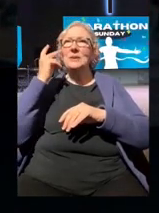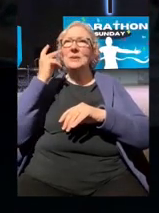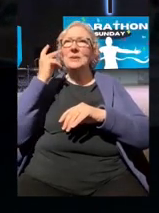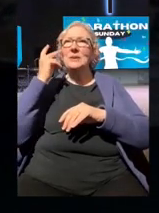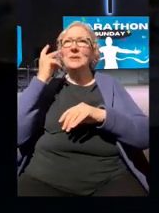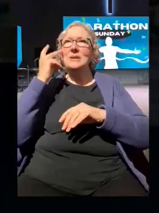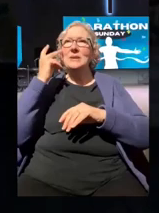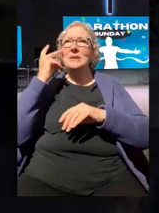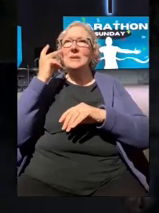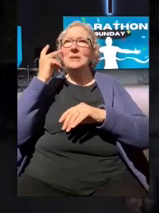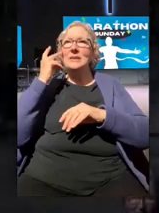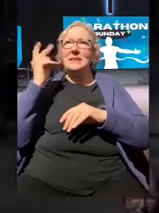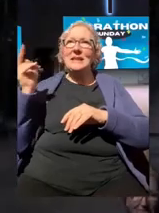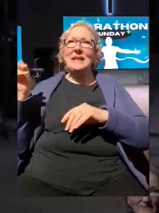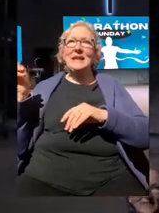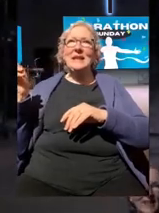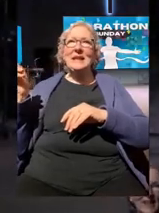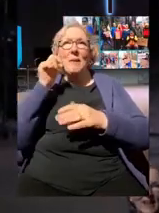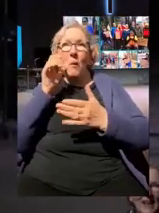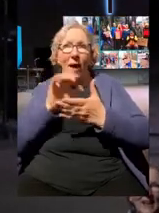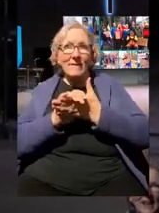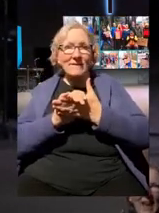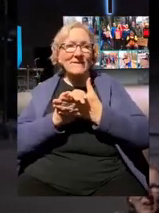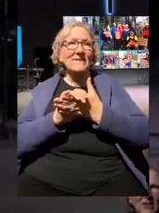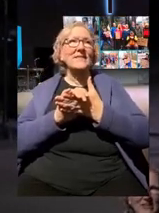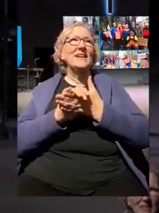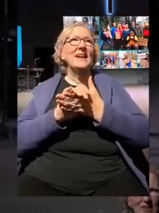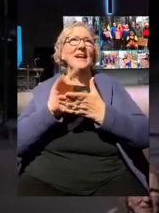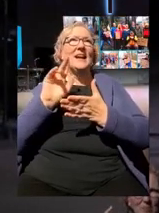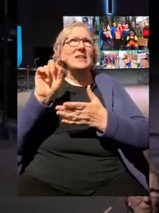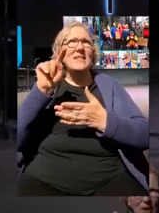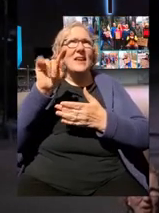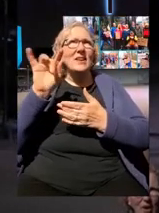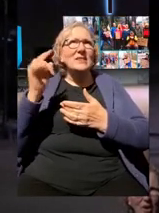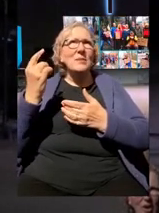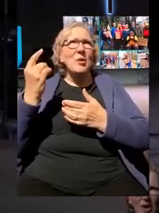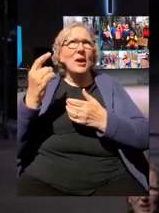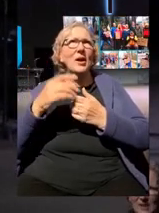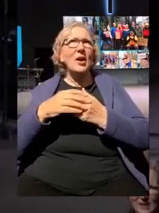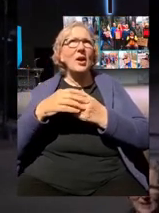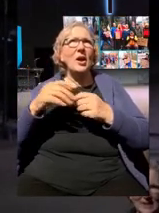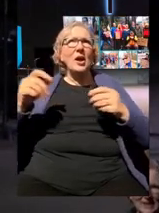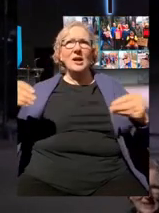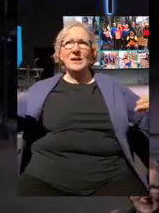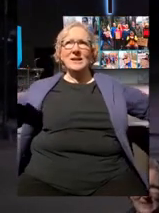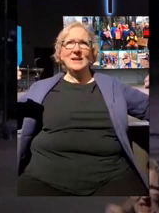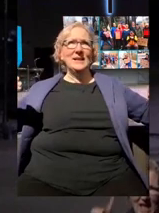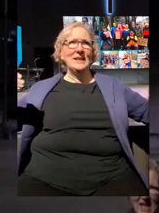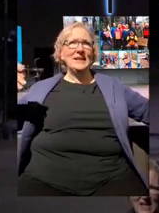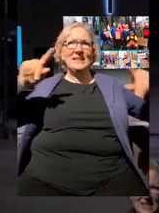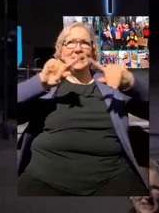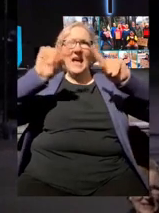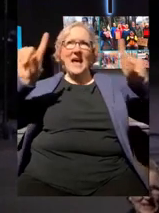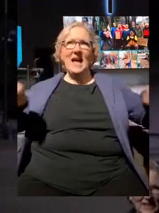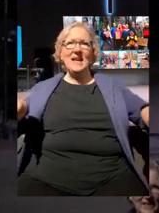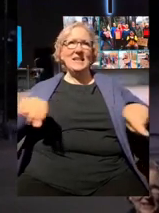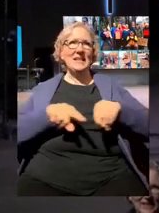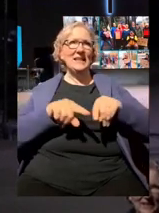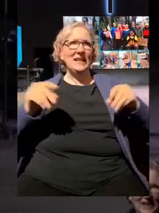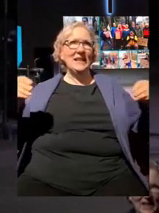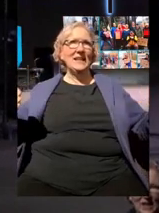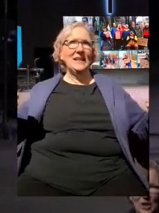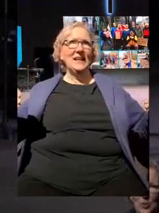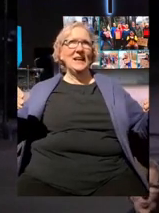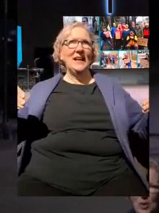you're going to see my wife, Karen, who's out there somewhere, holding her sign that says, with